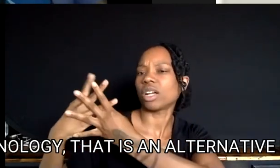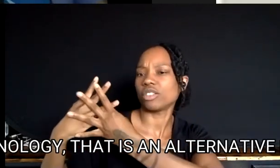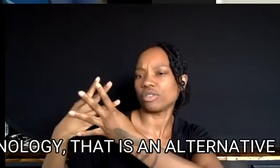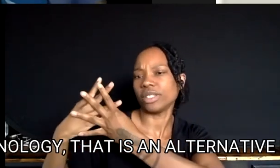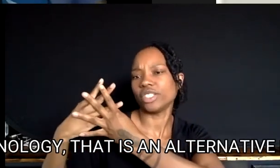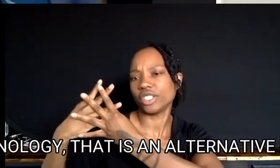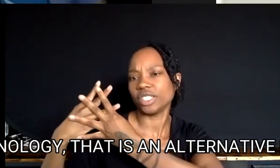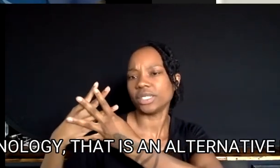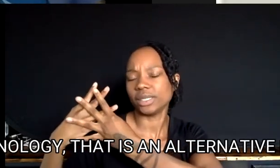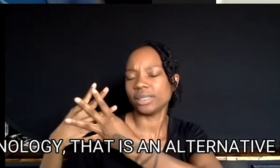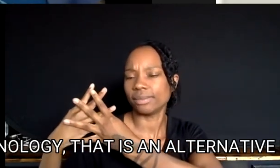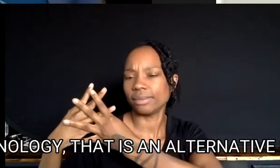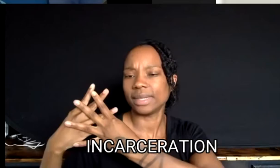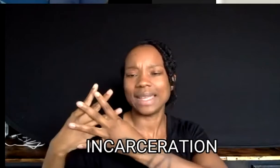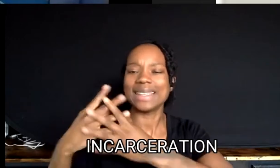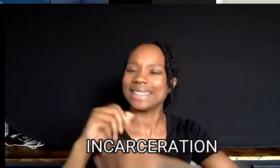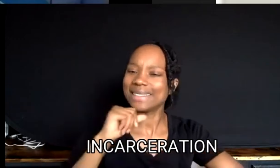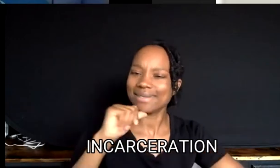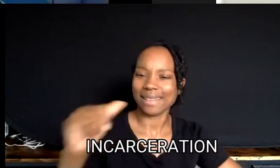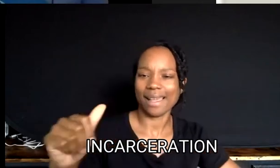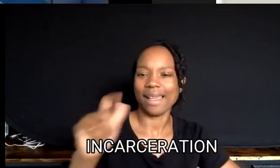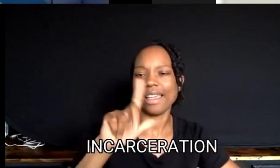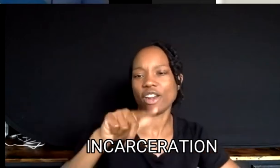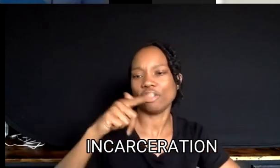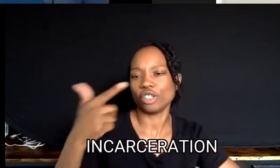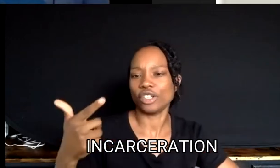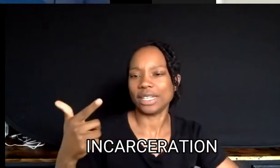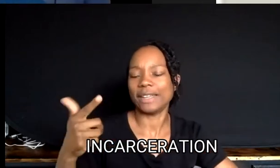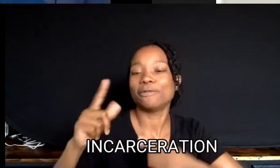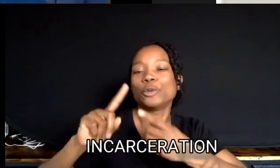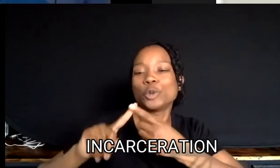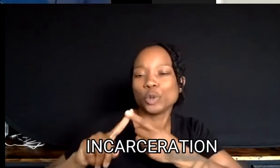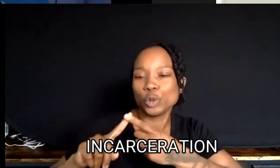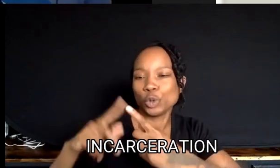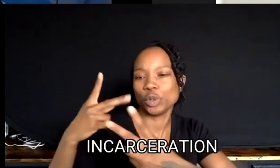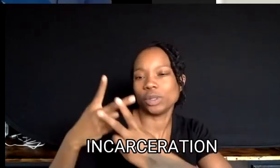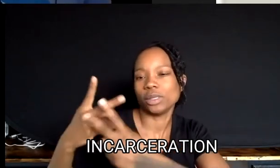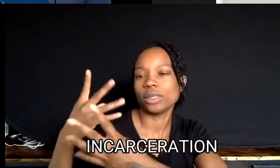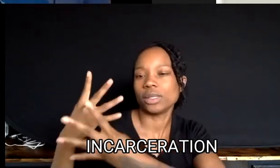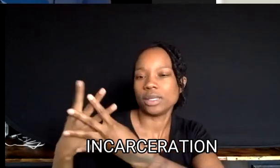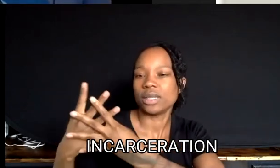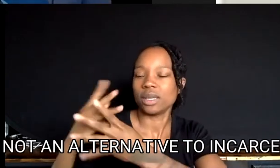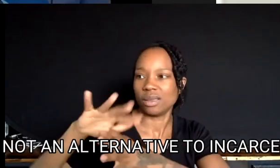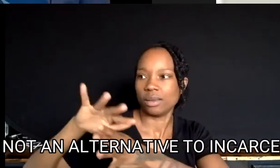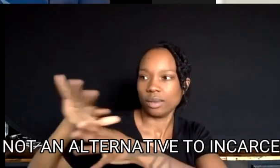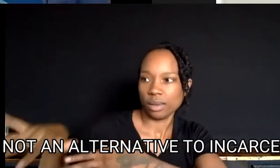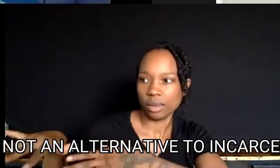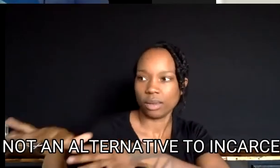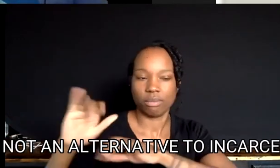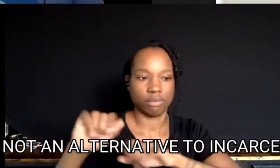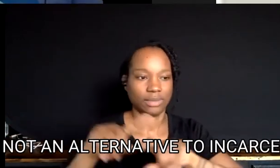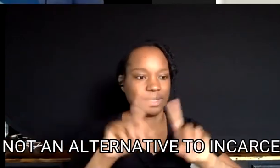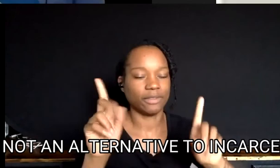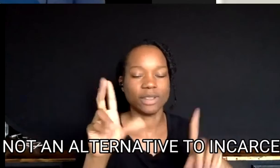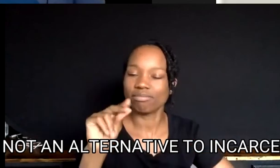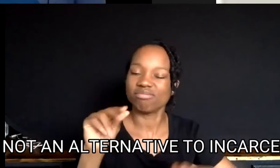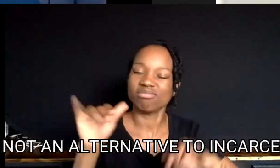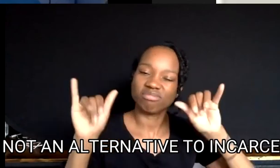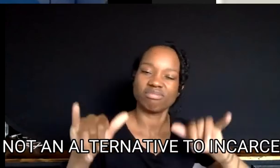incarceration and not an alternative to incarceration. Okay, we're going to move now